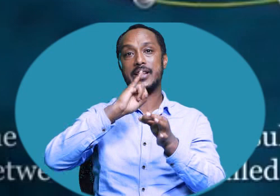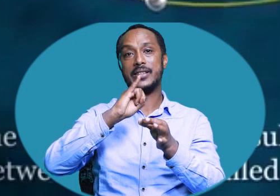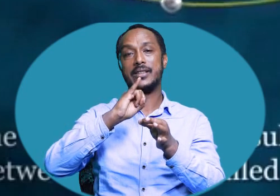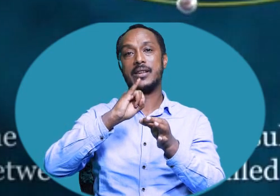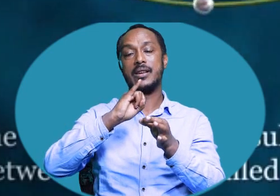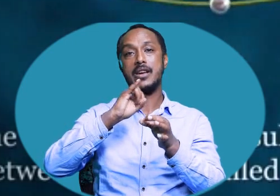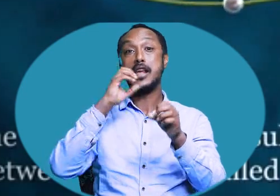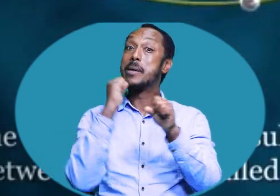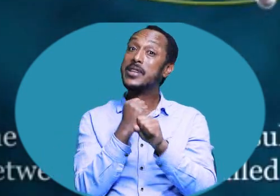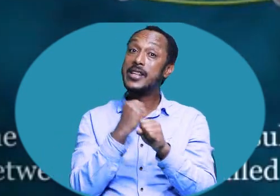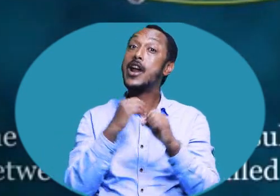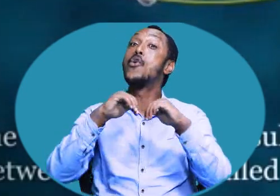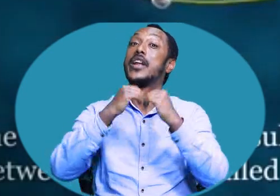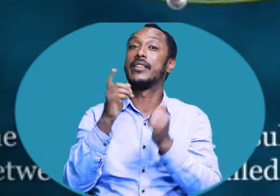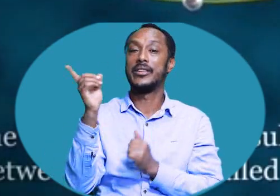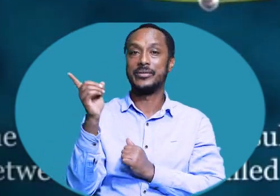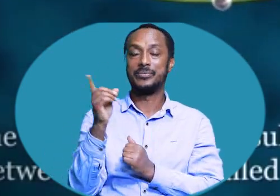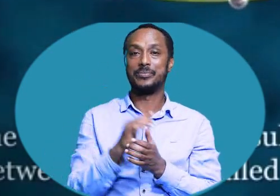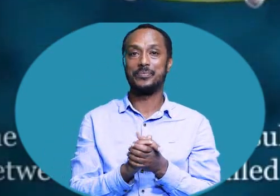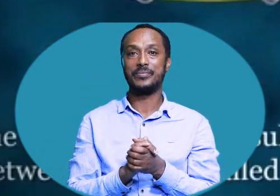formed by